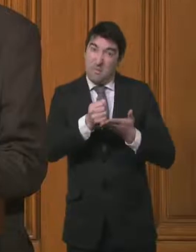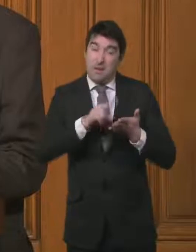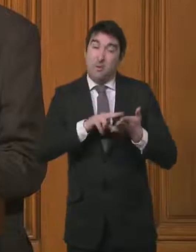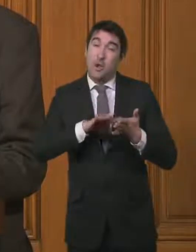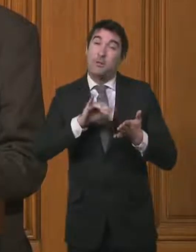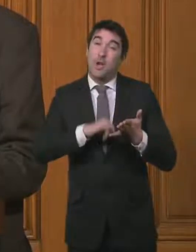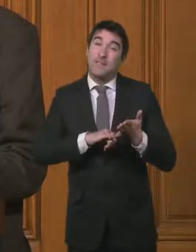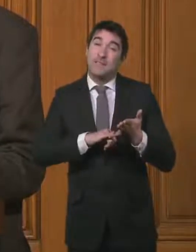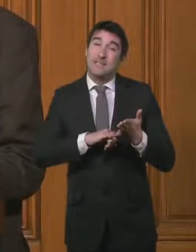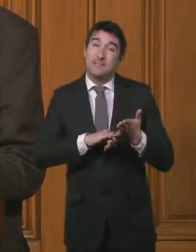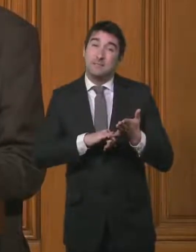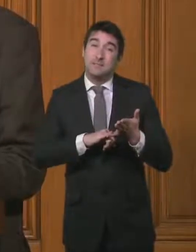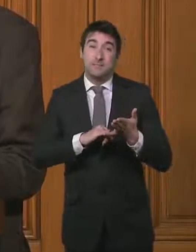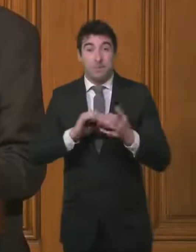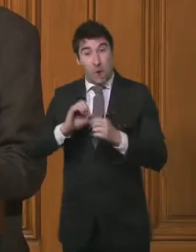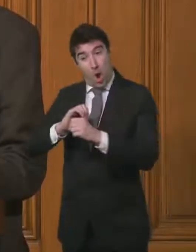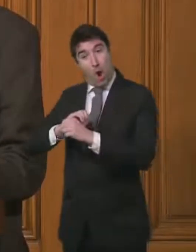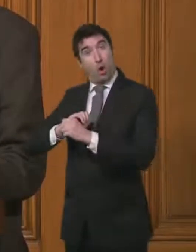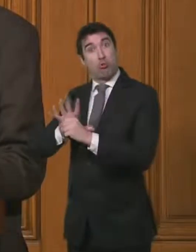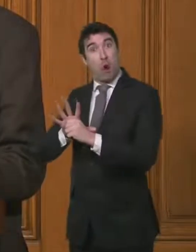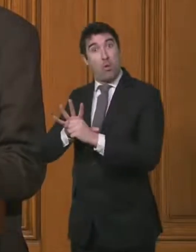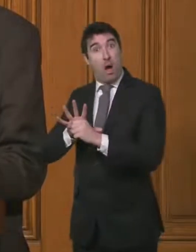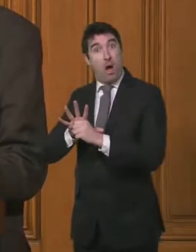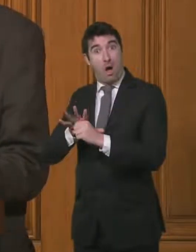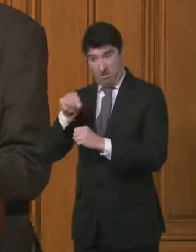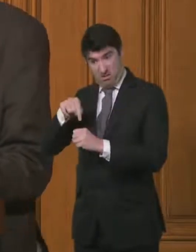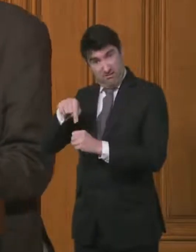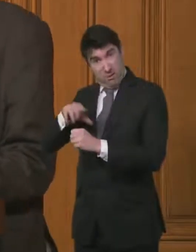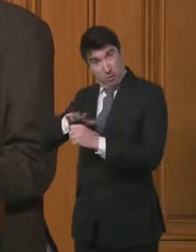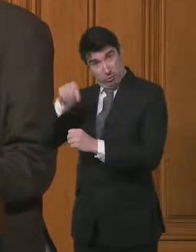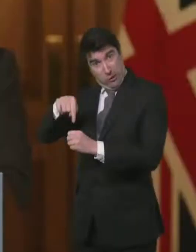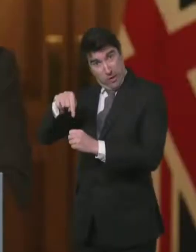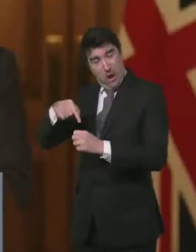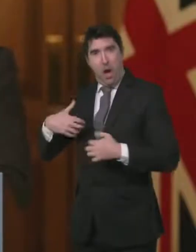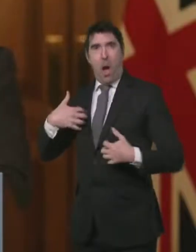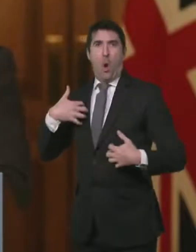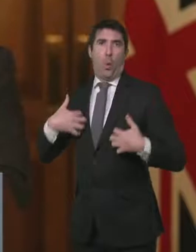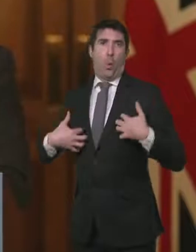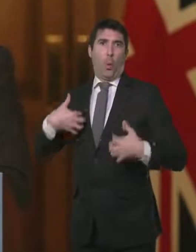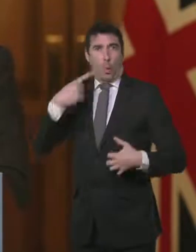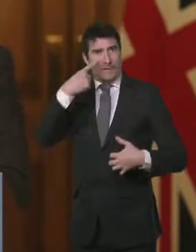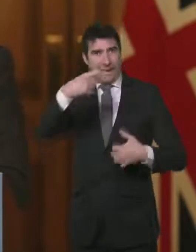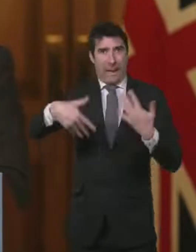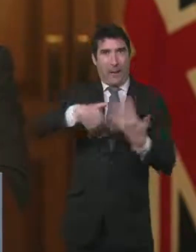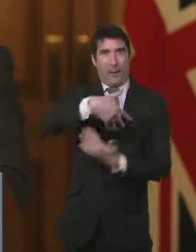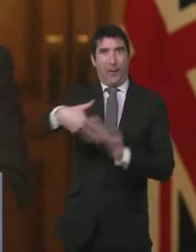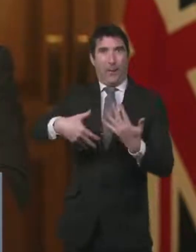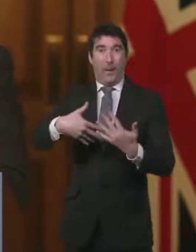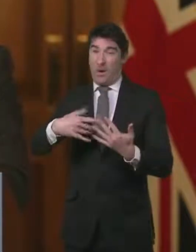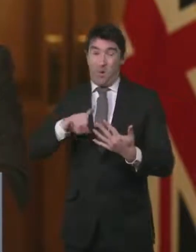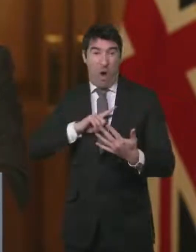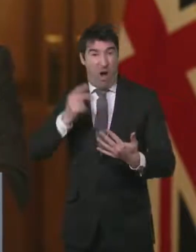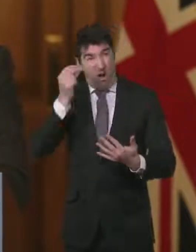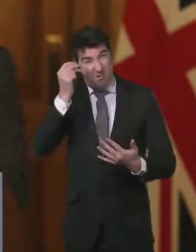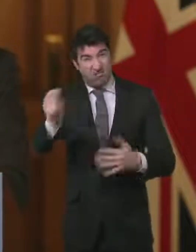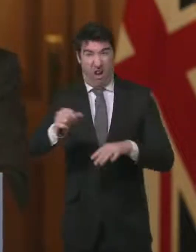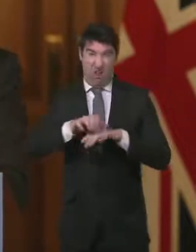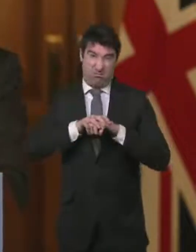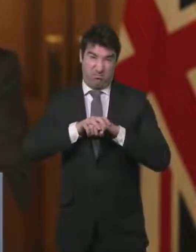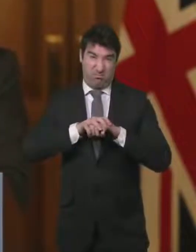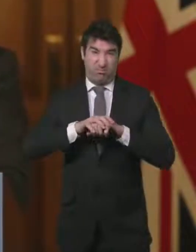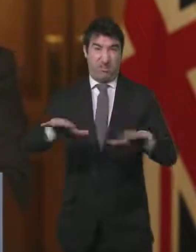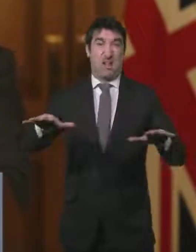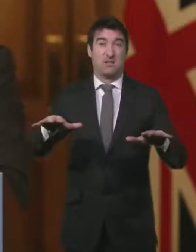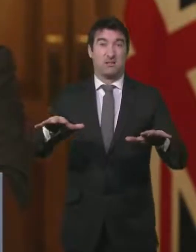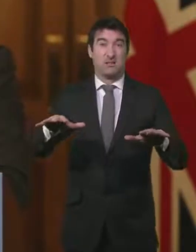so please leave the parties for later in the year. Prime Minister. Thanks very, very much, COVID Steve. loves a crowd. I like I'm that sure one. everybody will